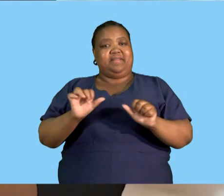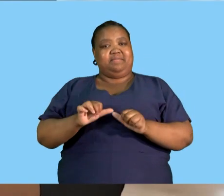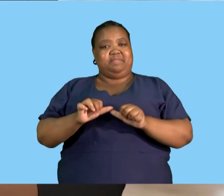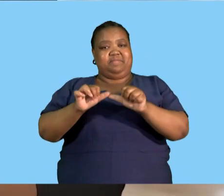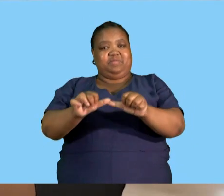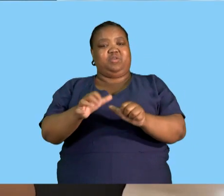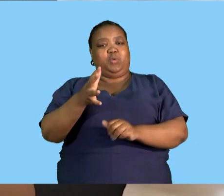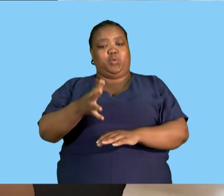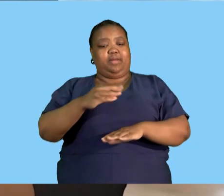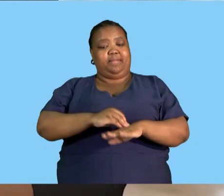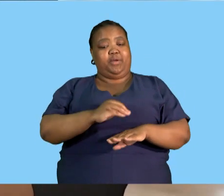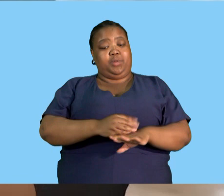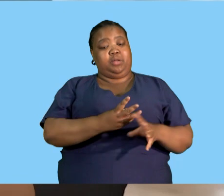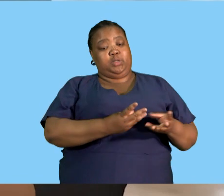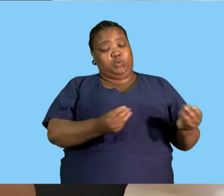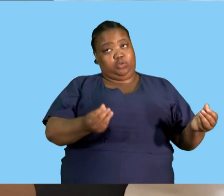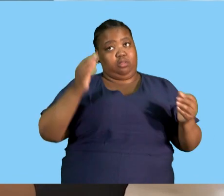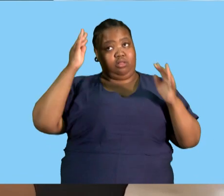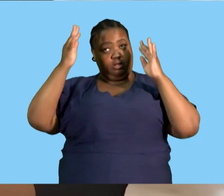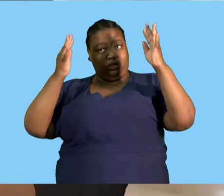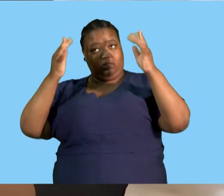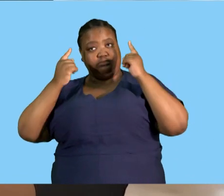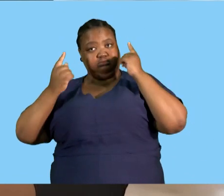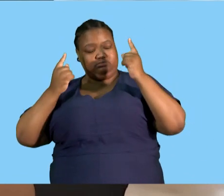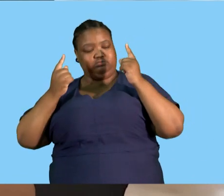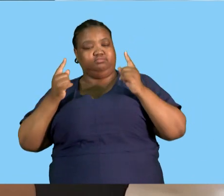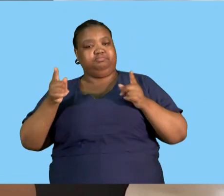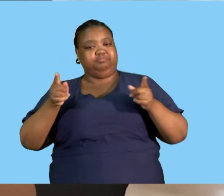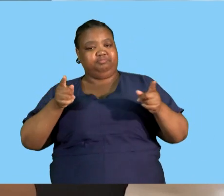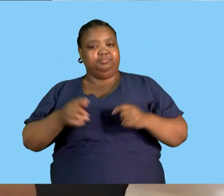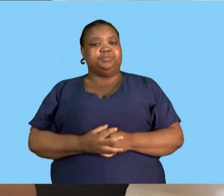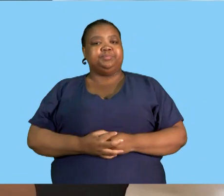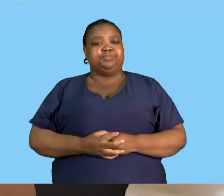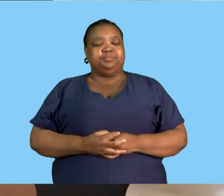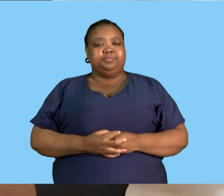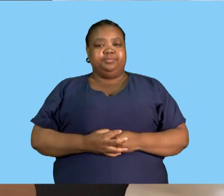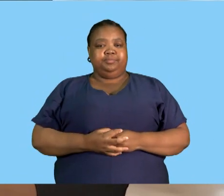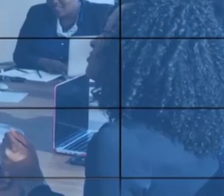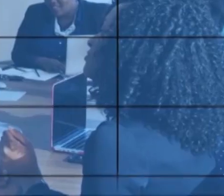we start with our journey on problem solving and creative thinking. See you just now.